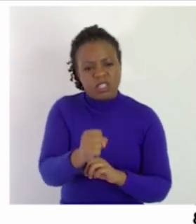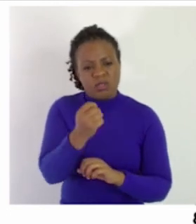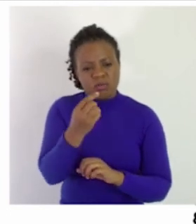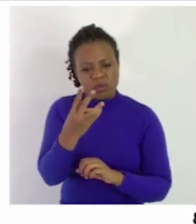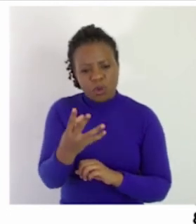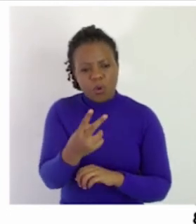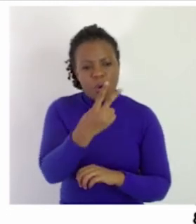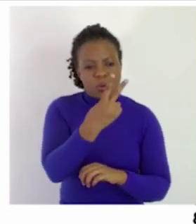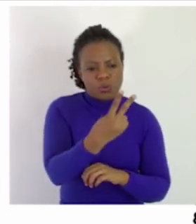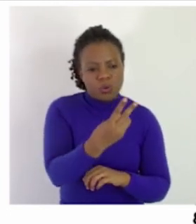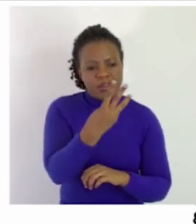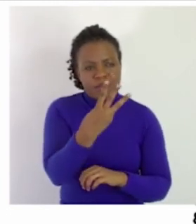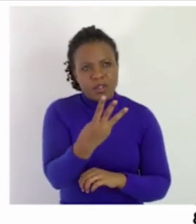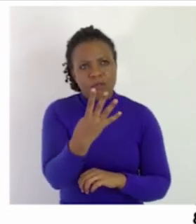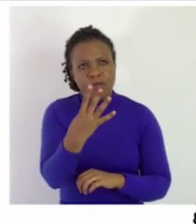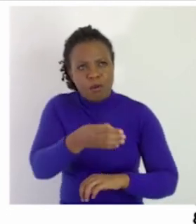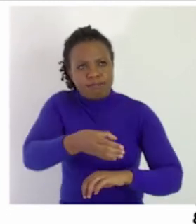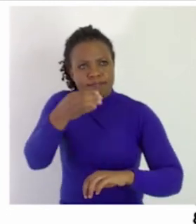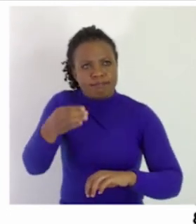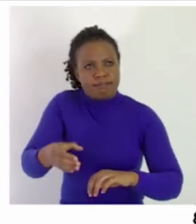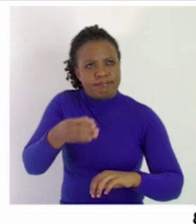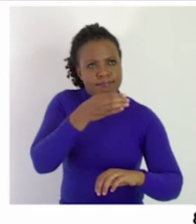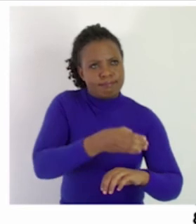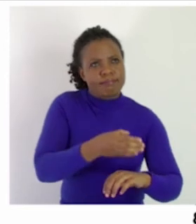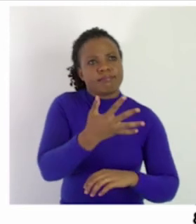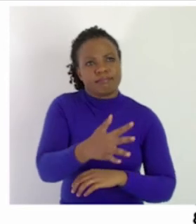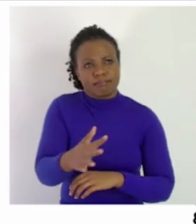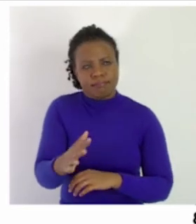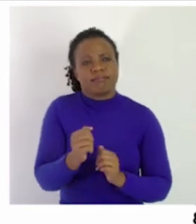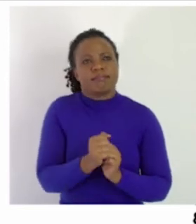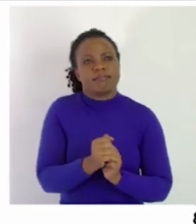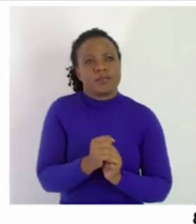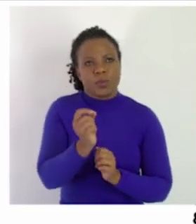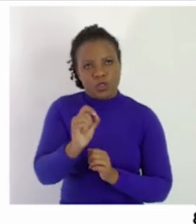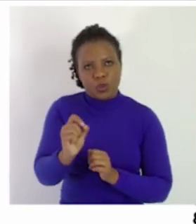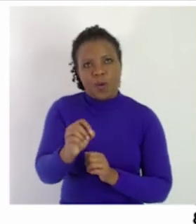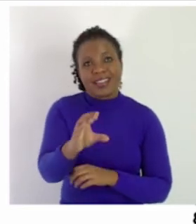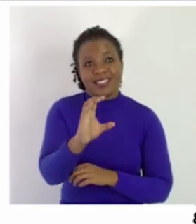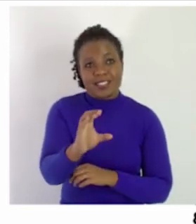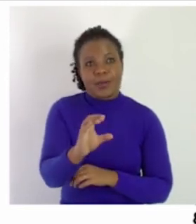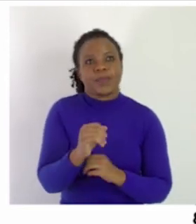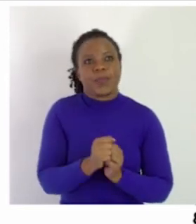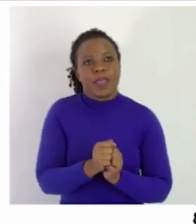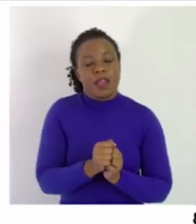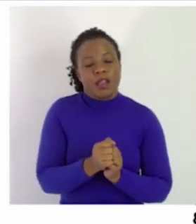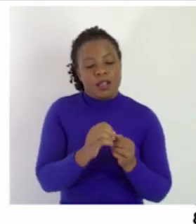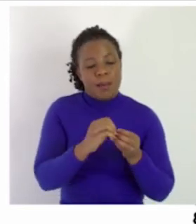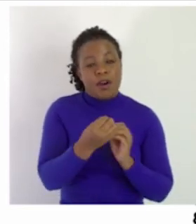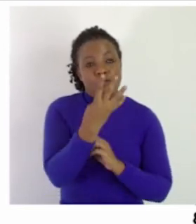of water, 2 bottles of water, etc., etc. And then we have pollution.